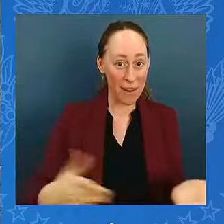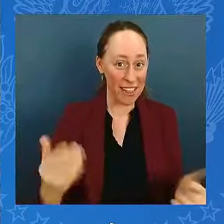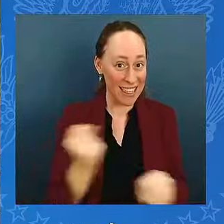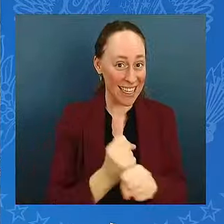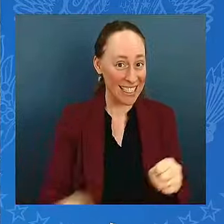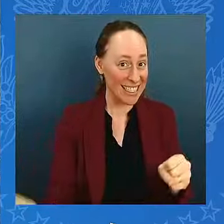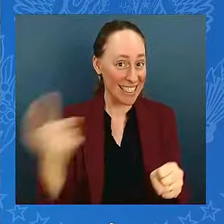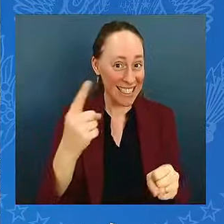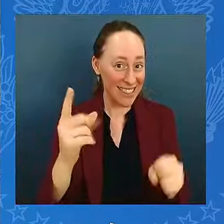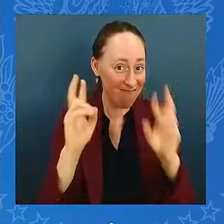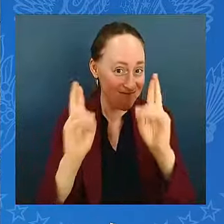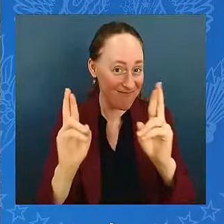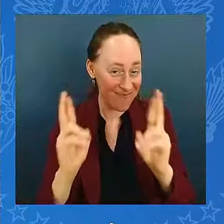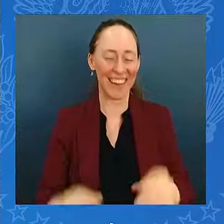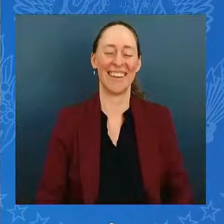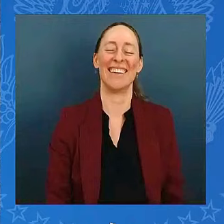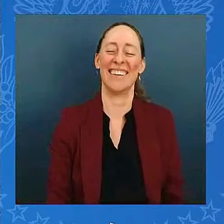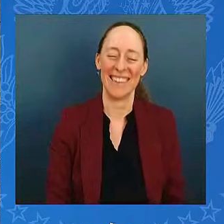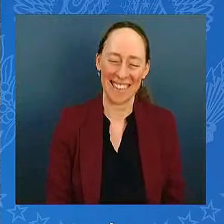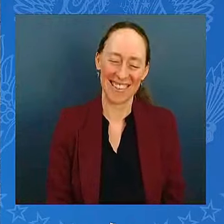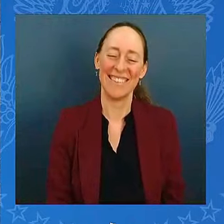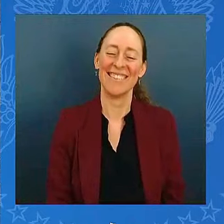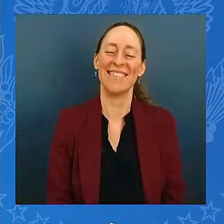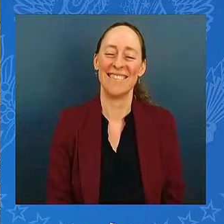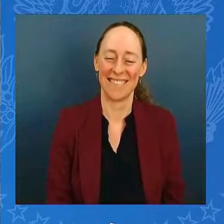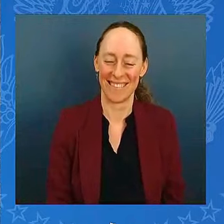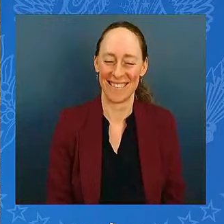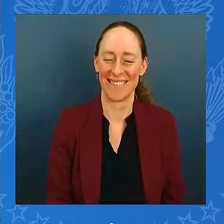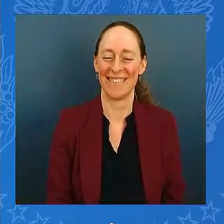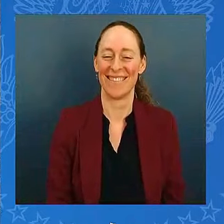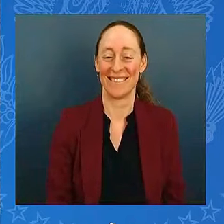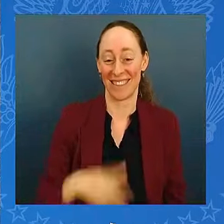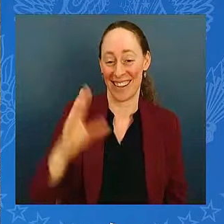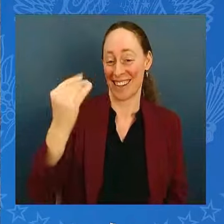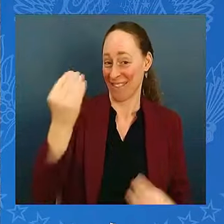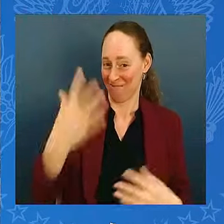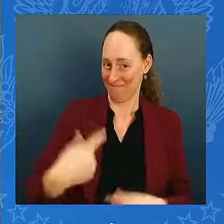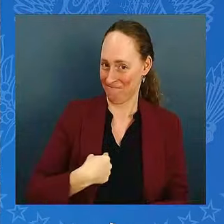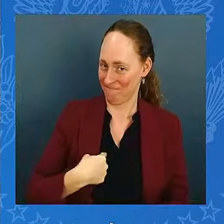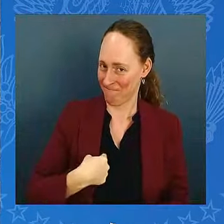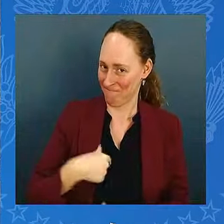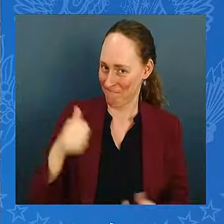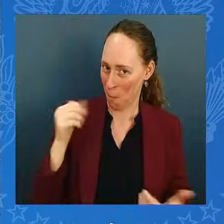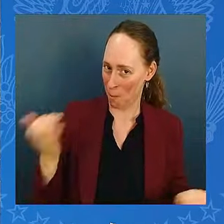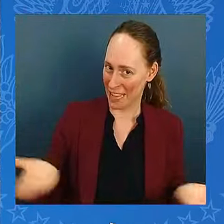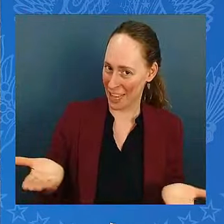Now, if you are, I won't be president, but ask if I can come and listen.